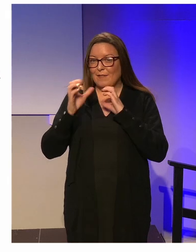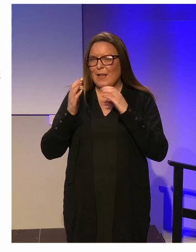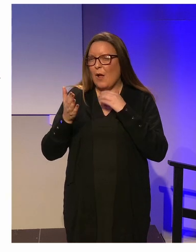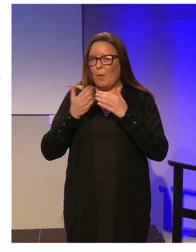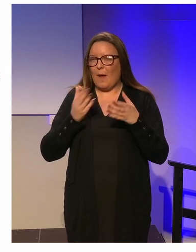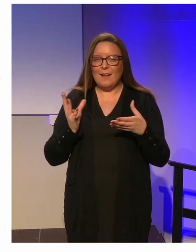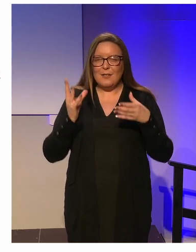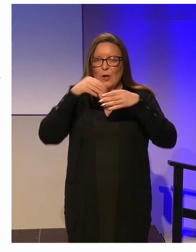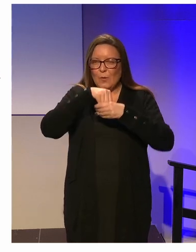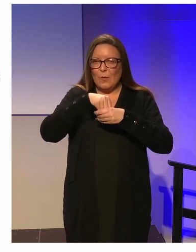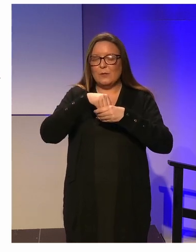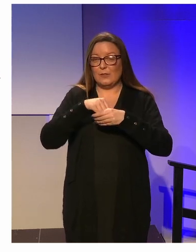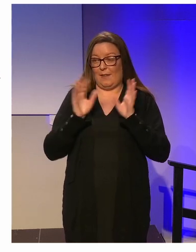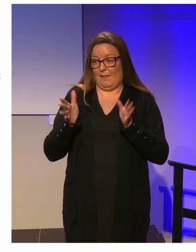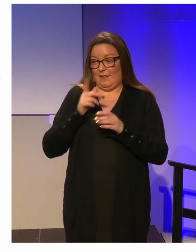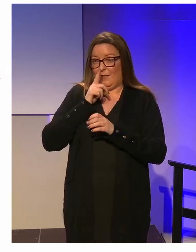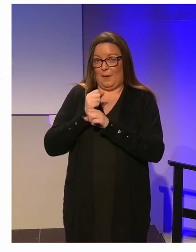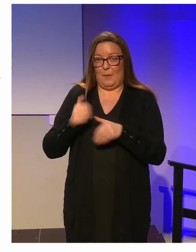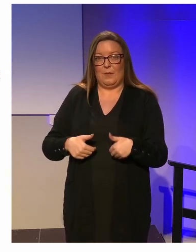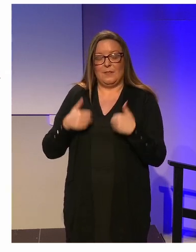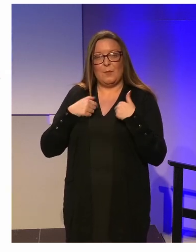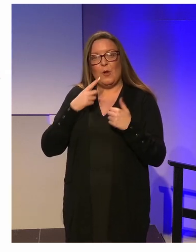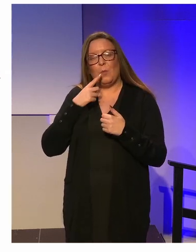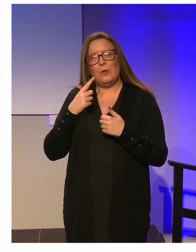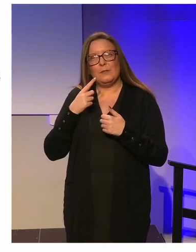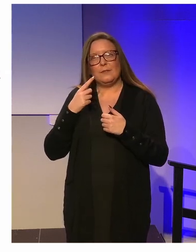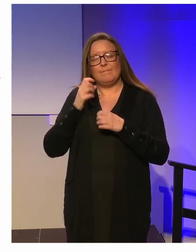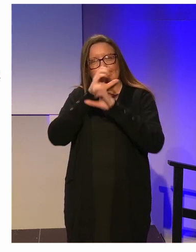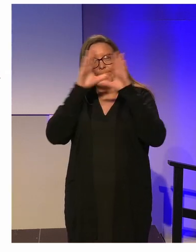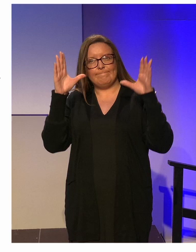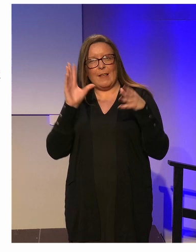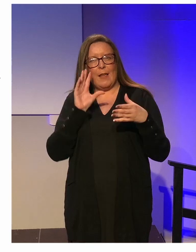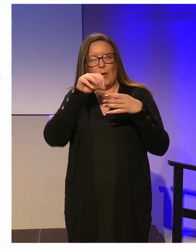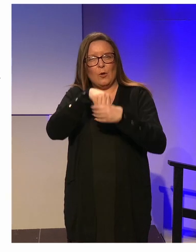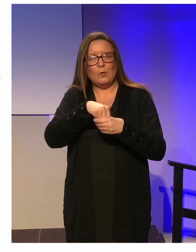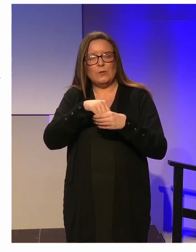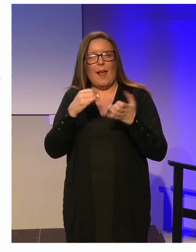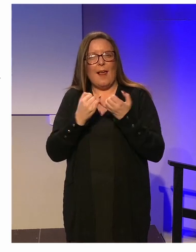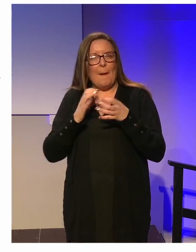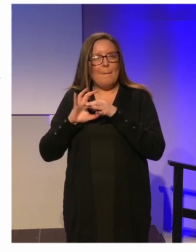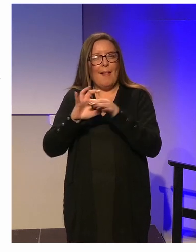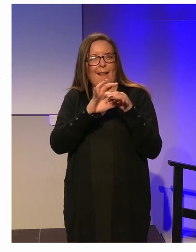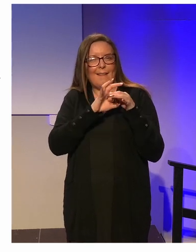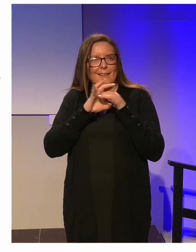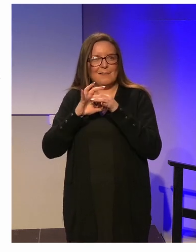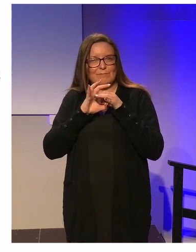and that's been talked about this morning as well. And to us, I think inclusion is a sense of belonging